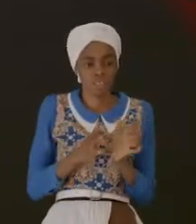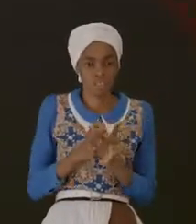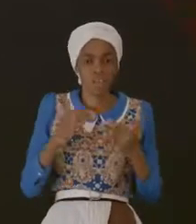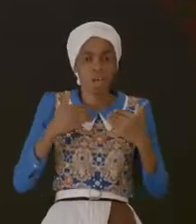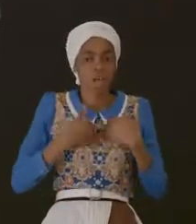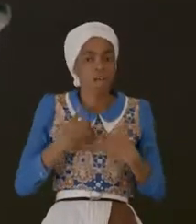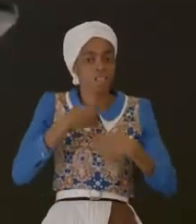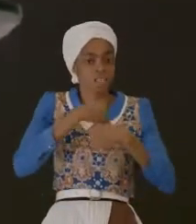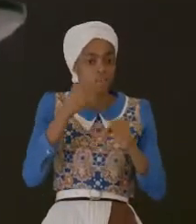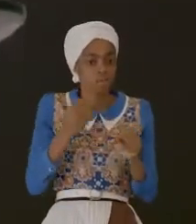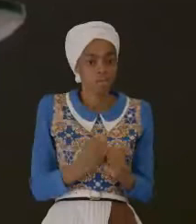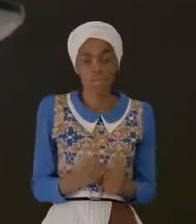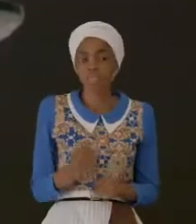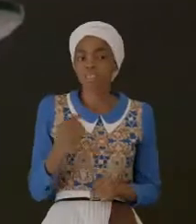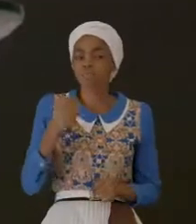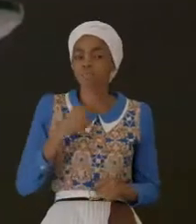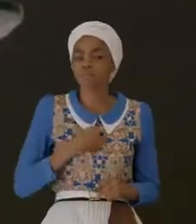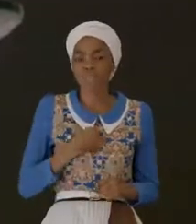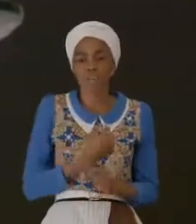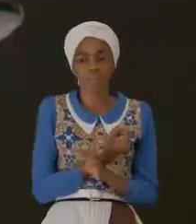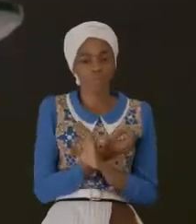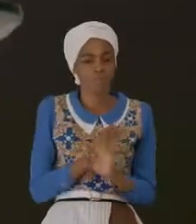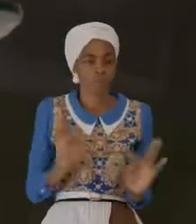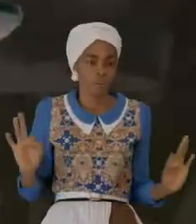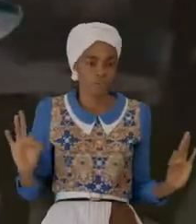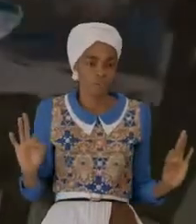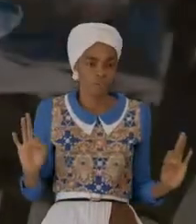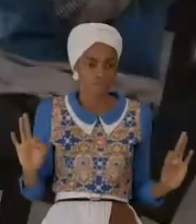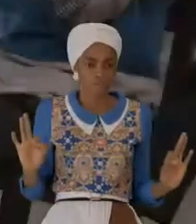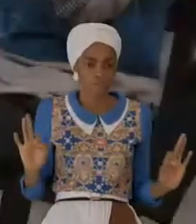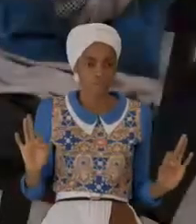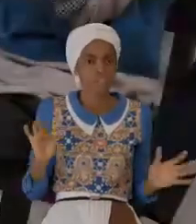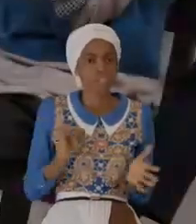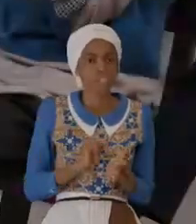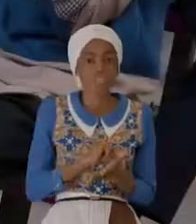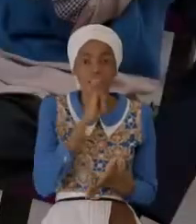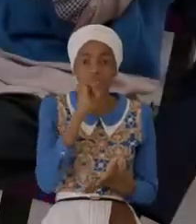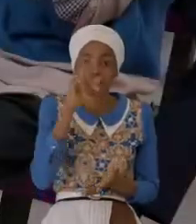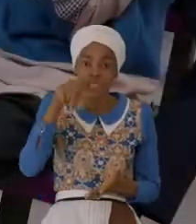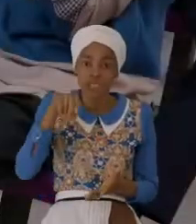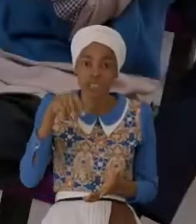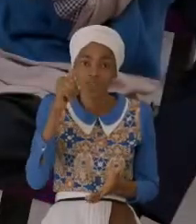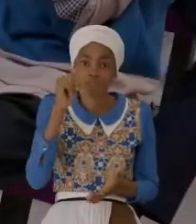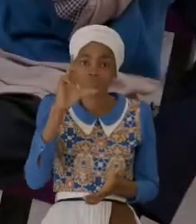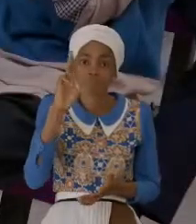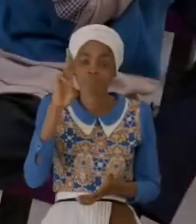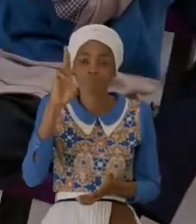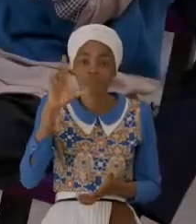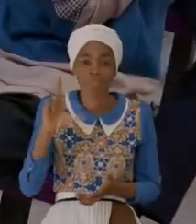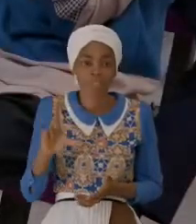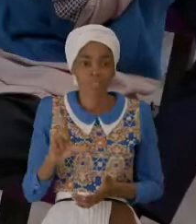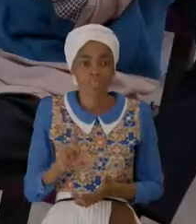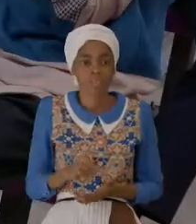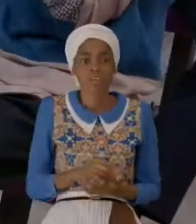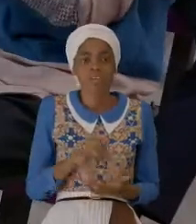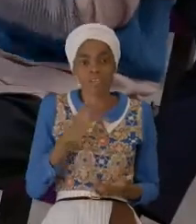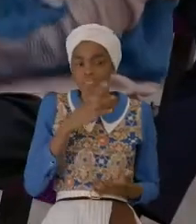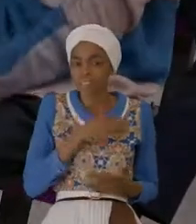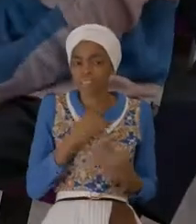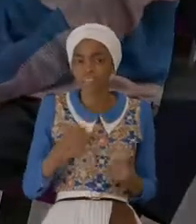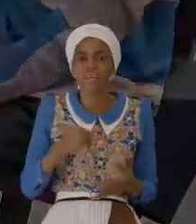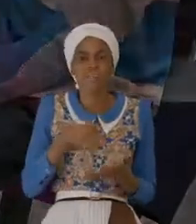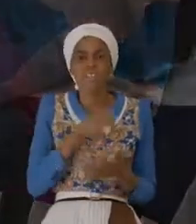as made me free that's called the Apostle it's a pity for the preacher